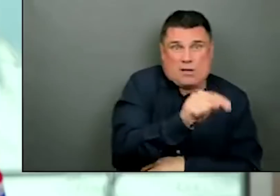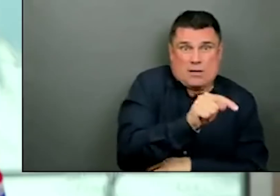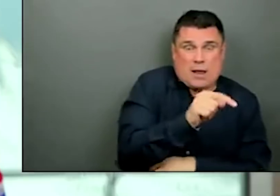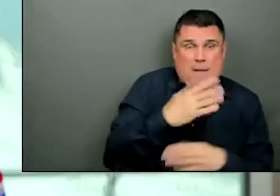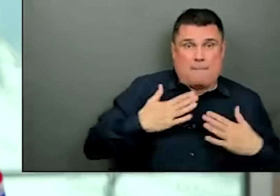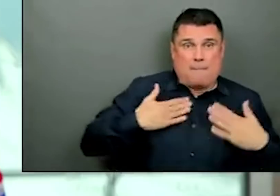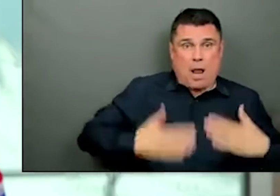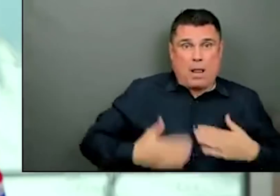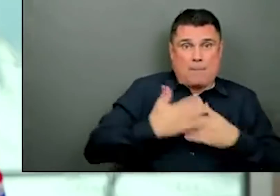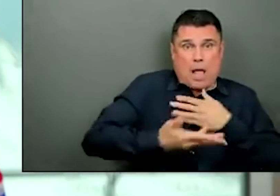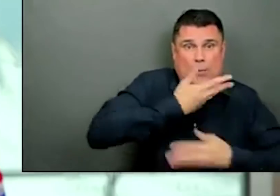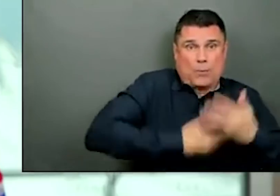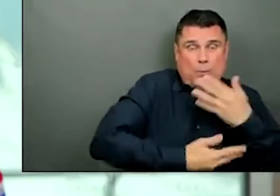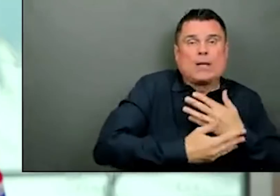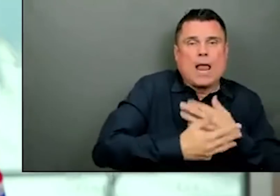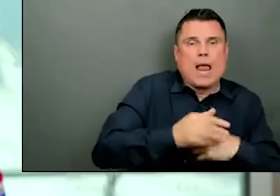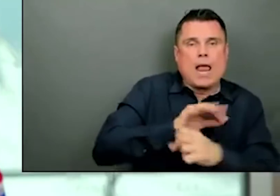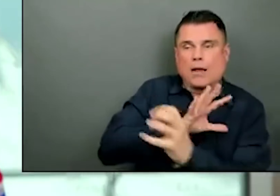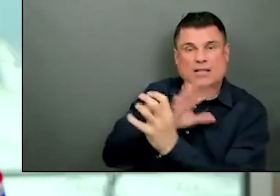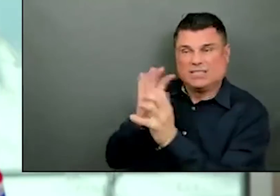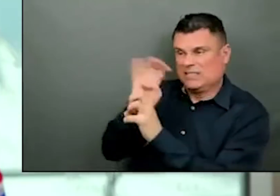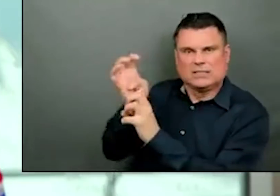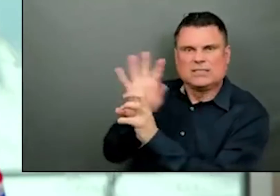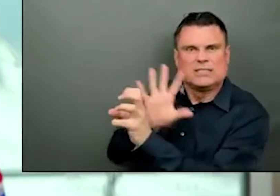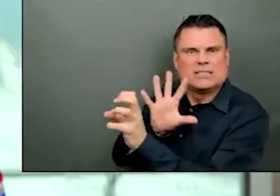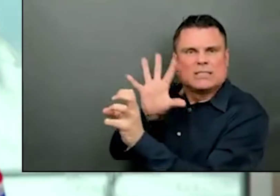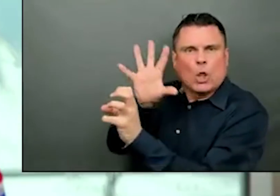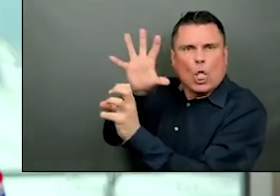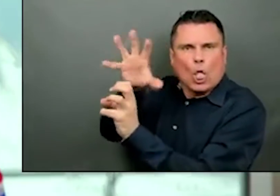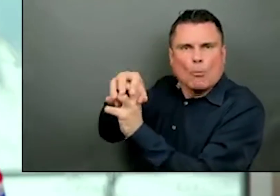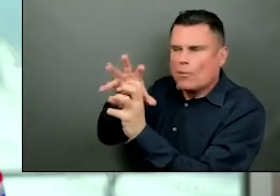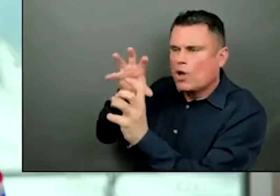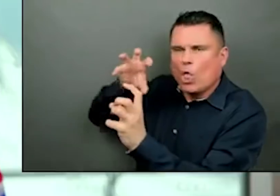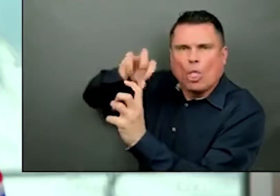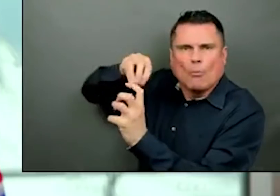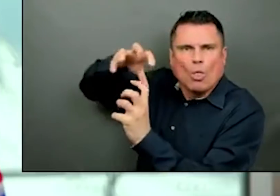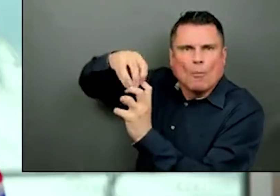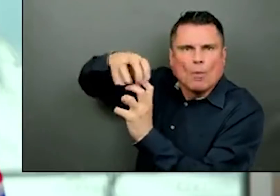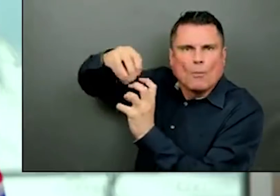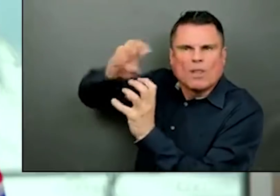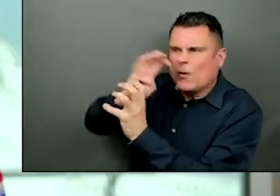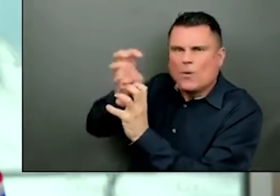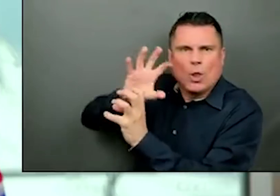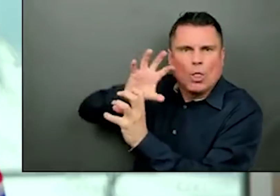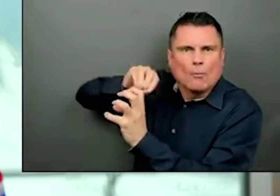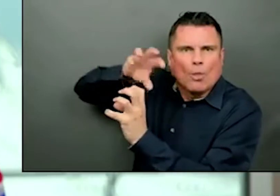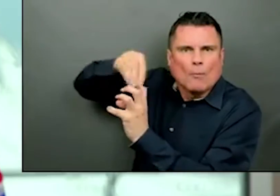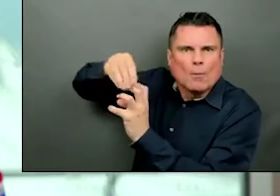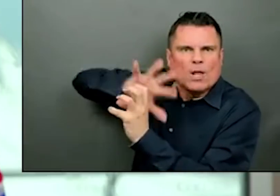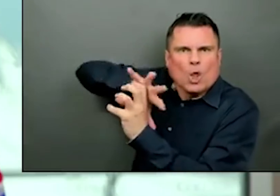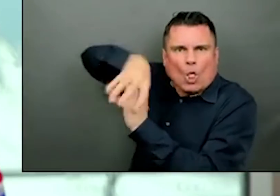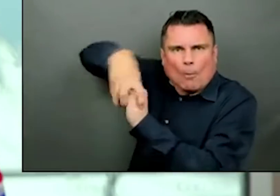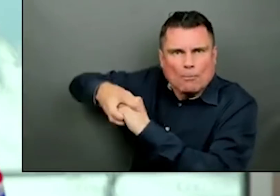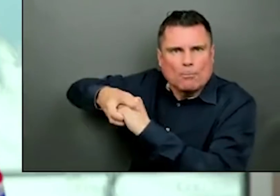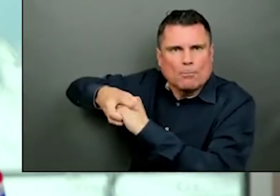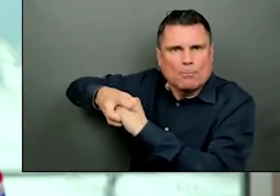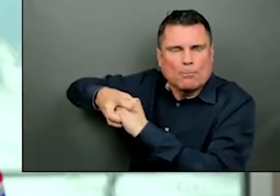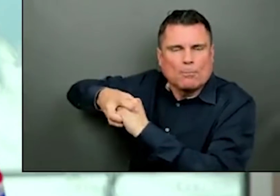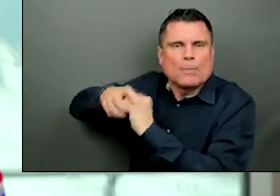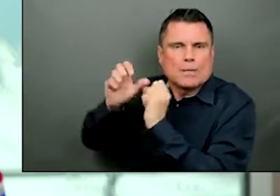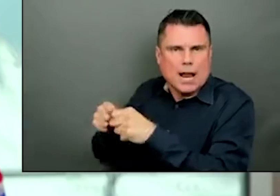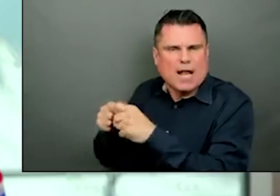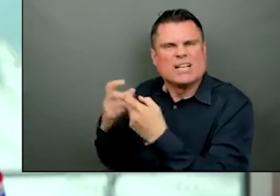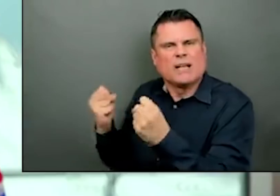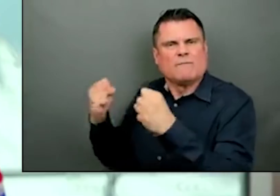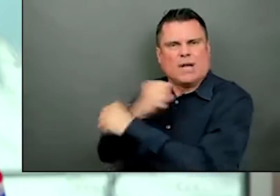body's immune system to develop antibodies to this spike protein. What we don't know is what level of